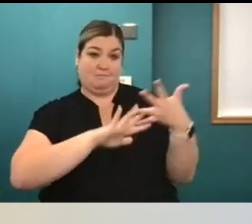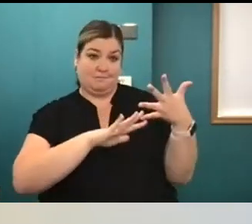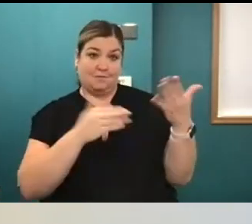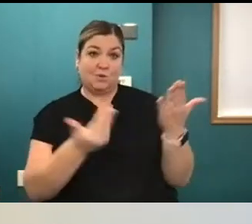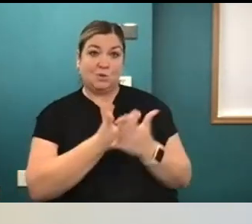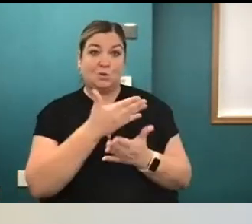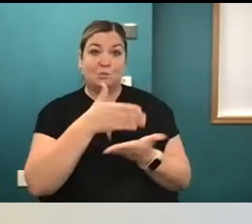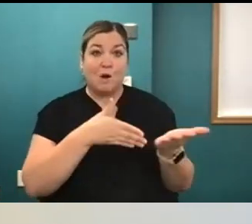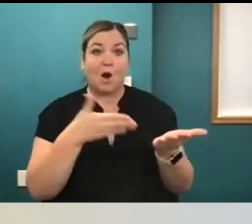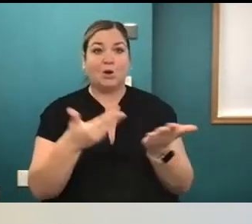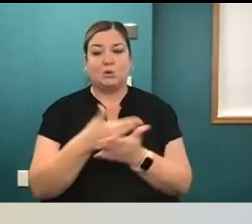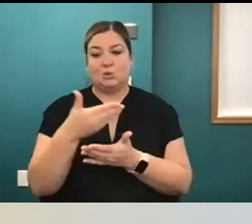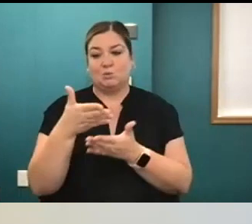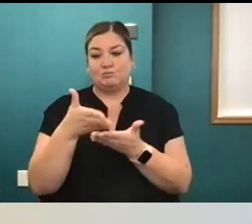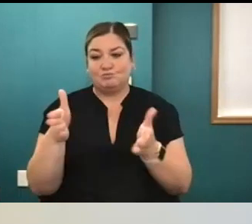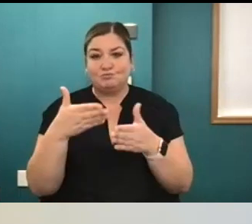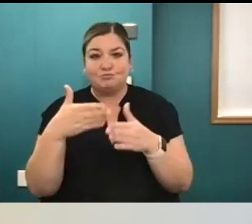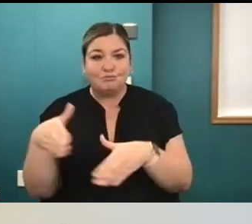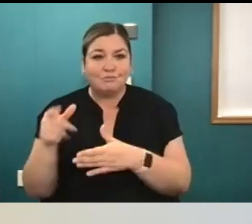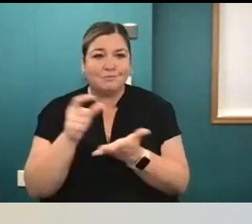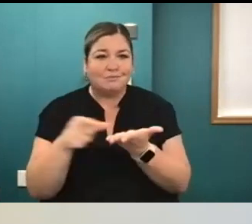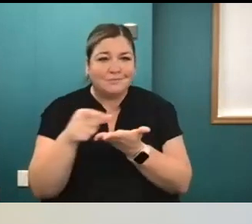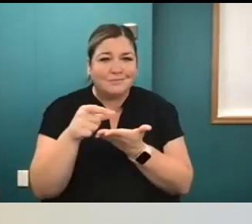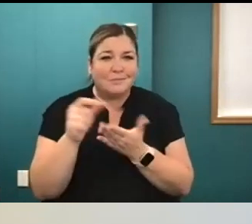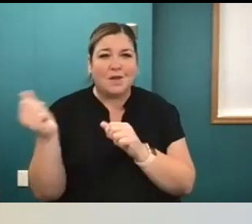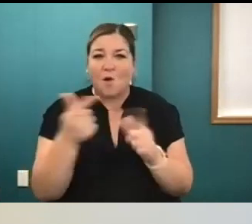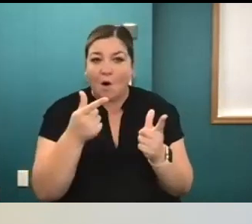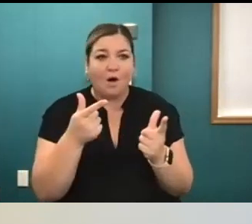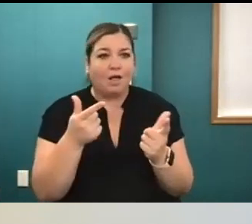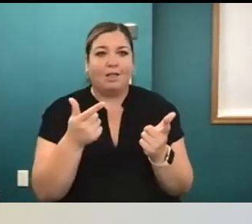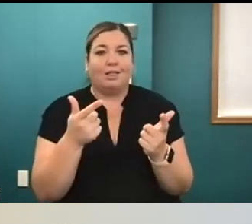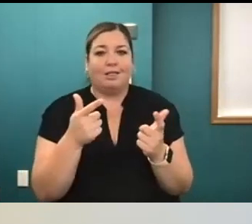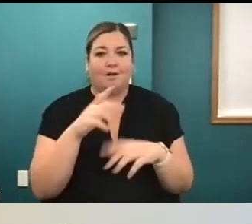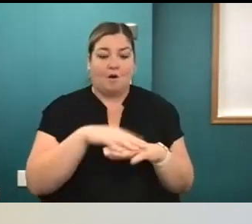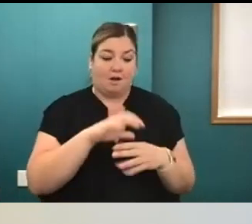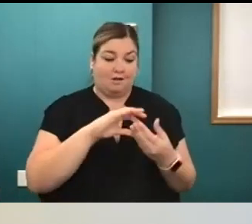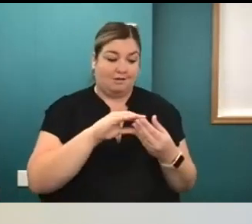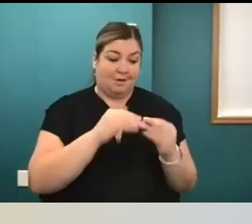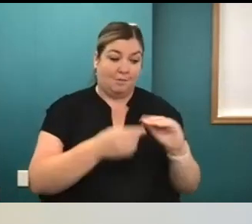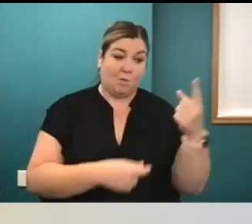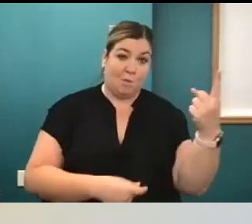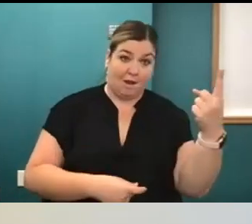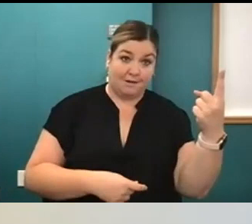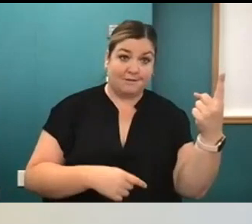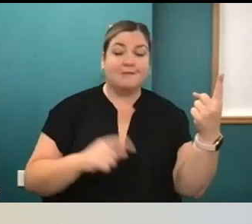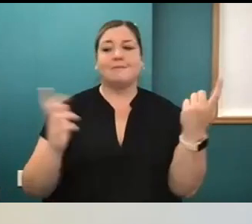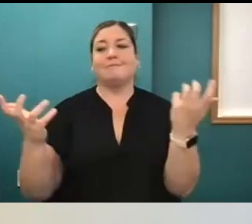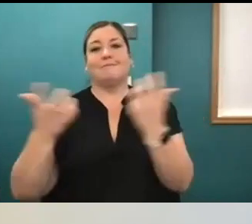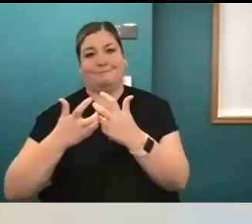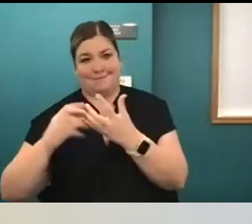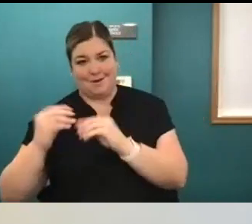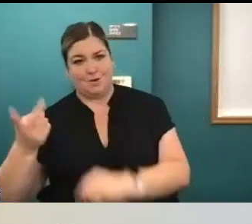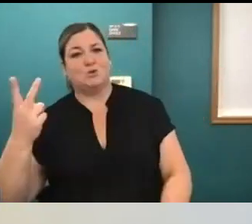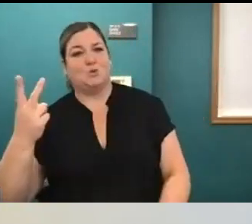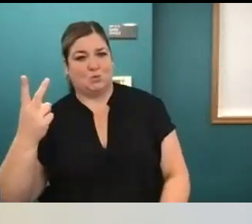pieces, but the kind of nice thing is all of the parts and pieces on the Sonnet 1 that they may have had before will be compatible with the new Sonnet